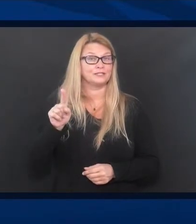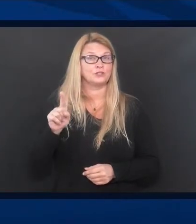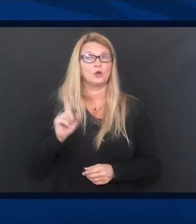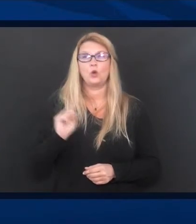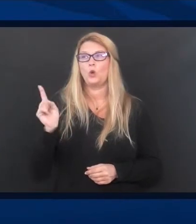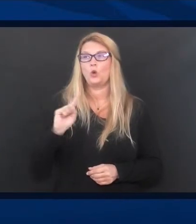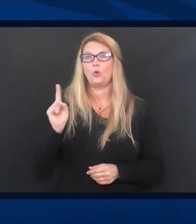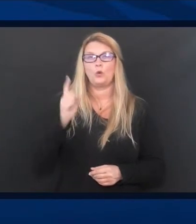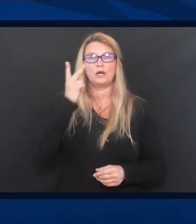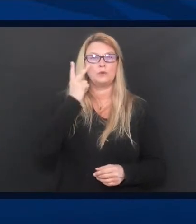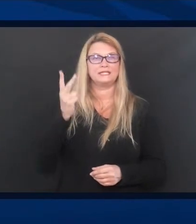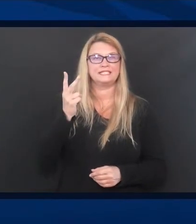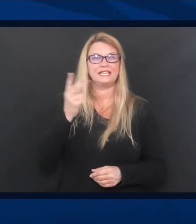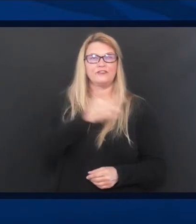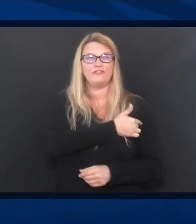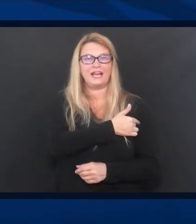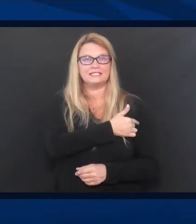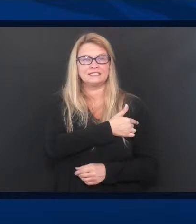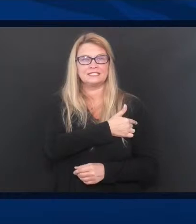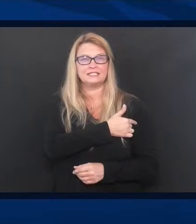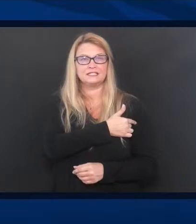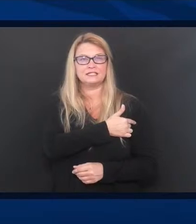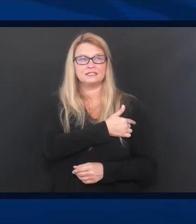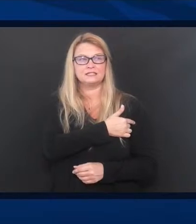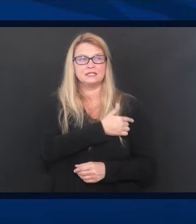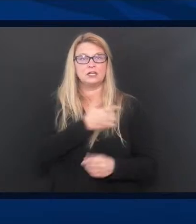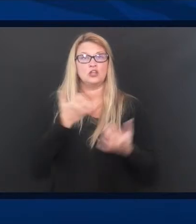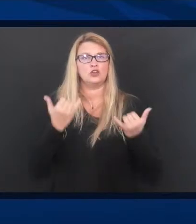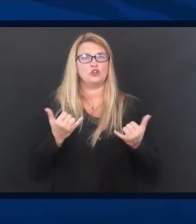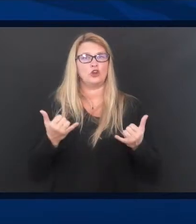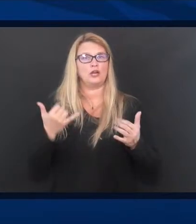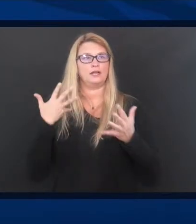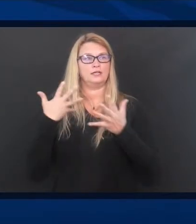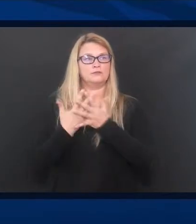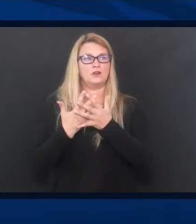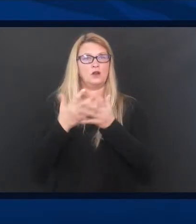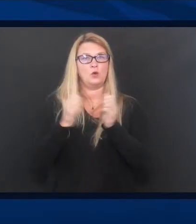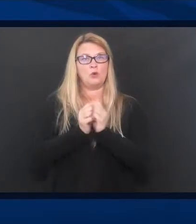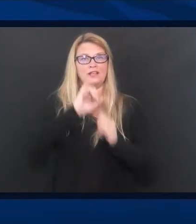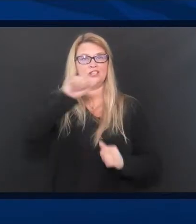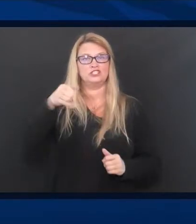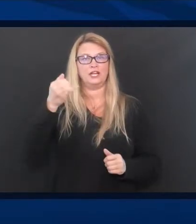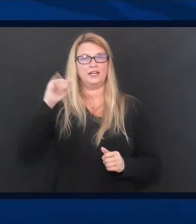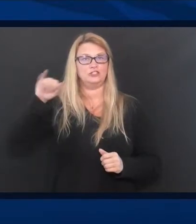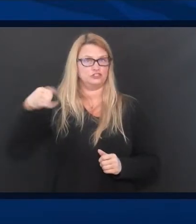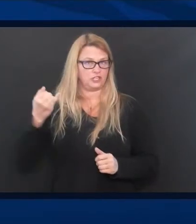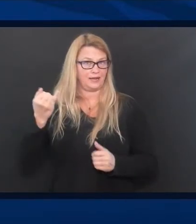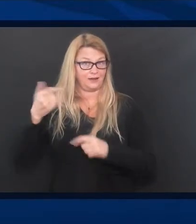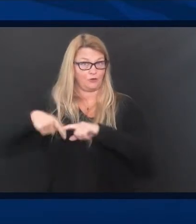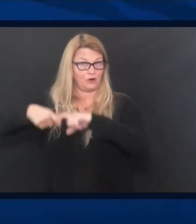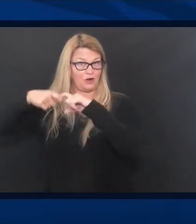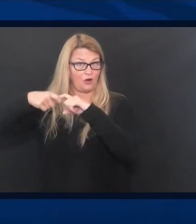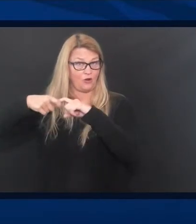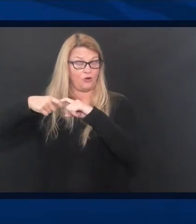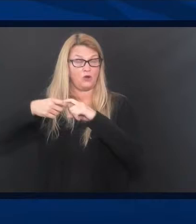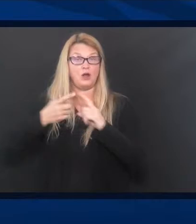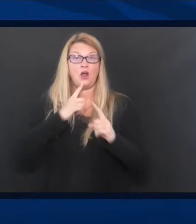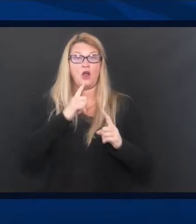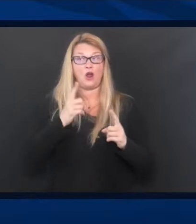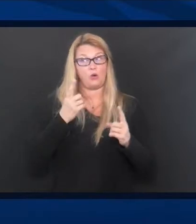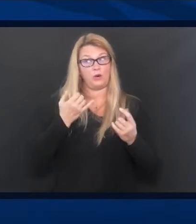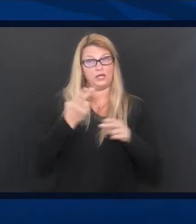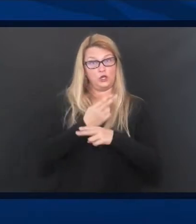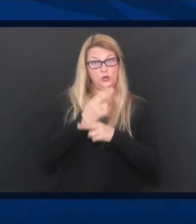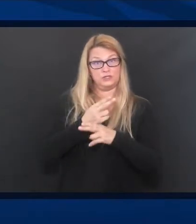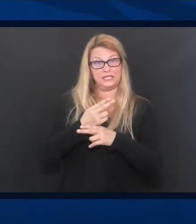we stand on vaccinating our prison and jail populations with the Johnson & Johnson still on hold? Are we still pivoting to Moderna or